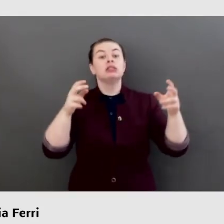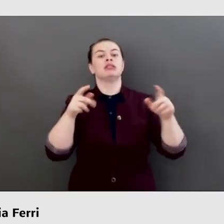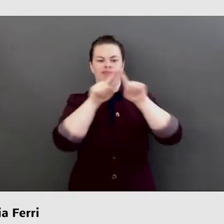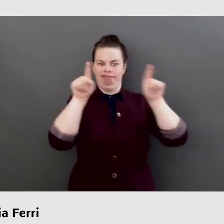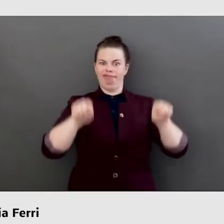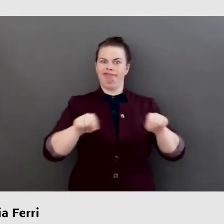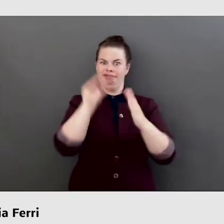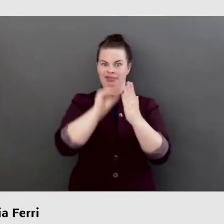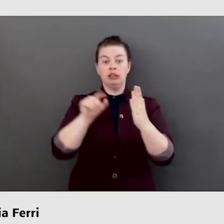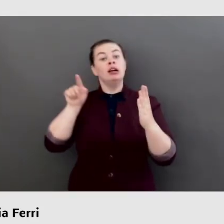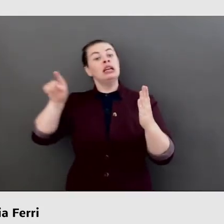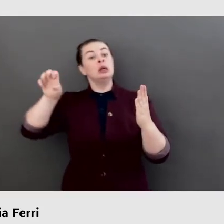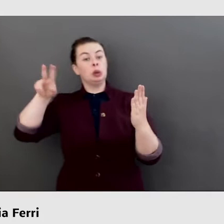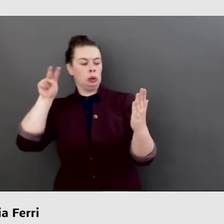procure